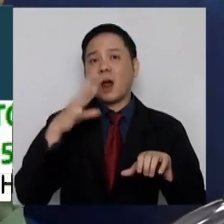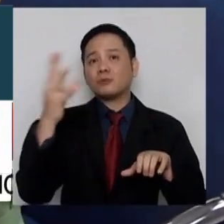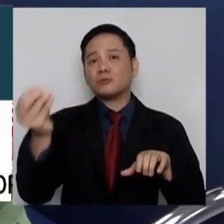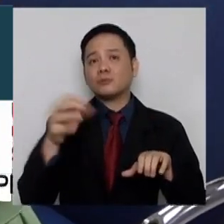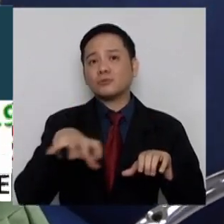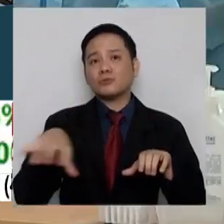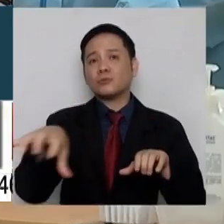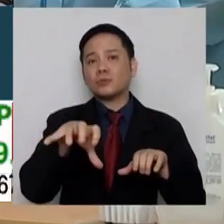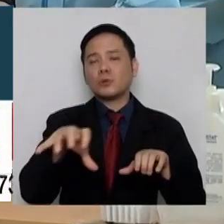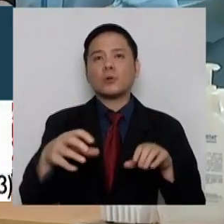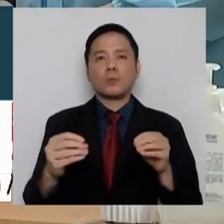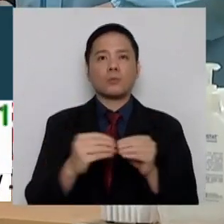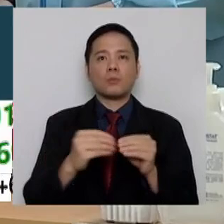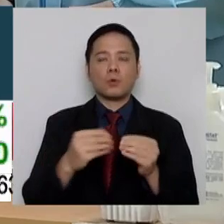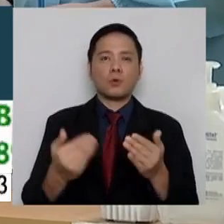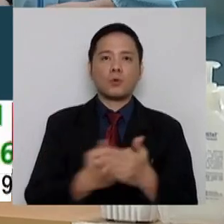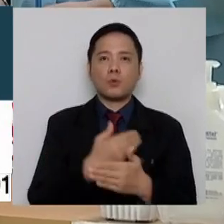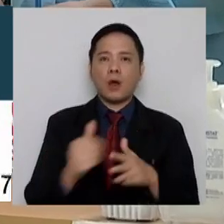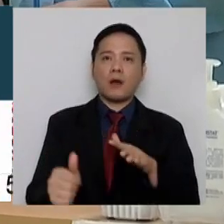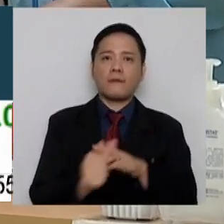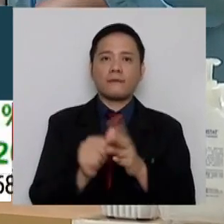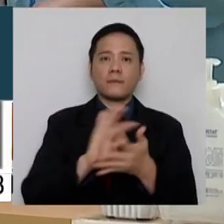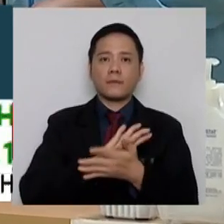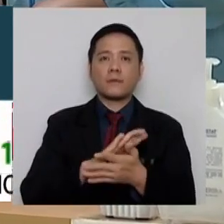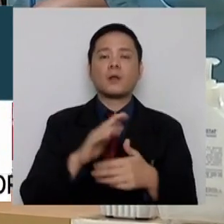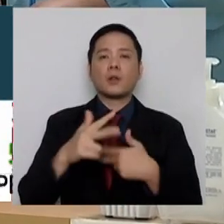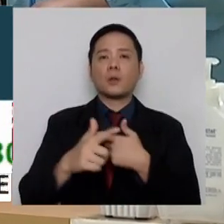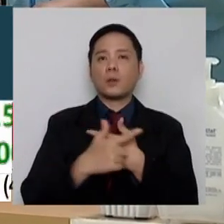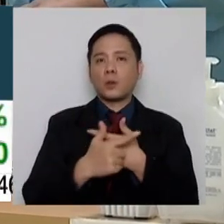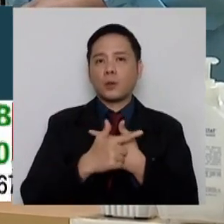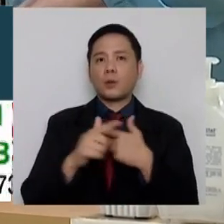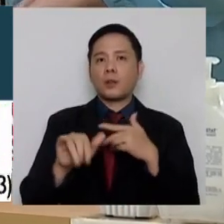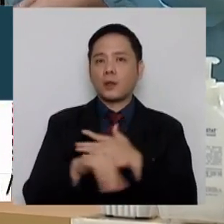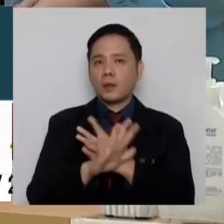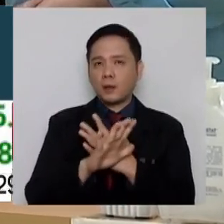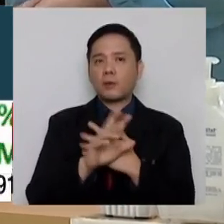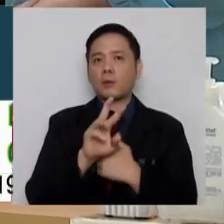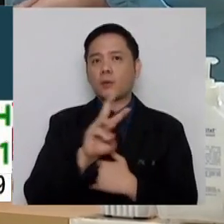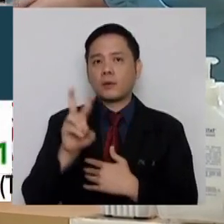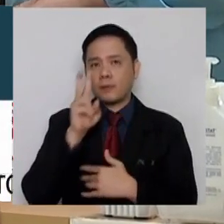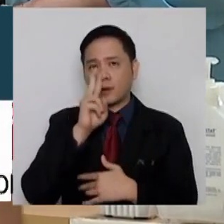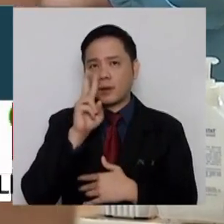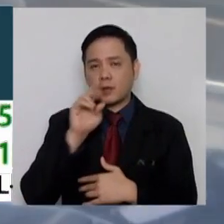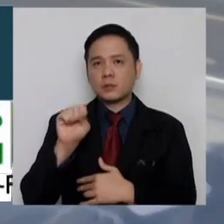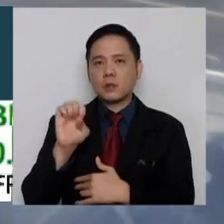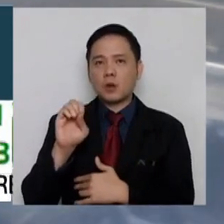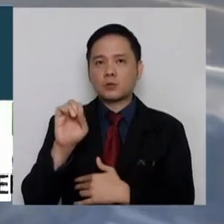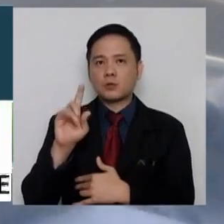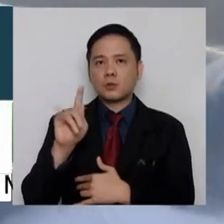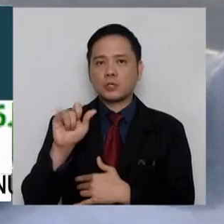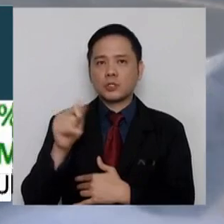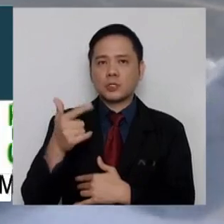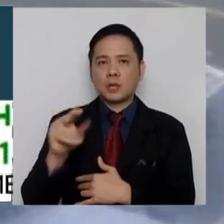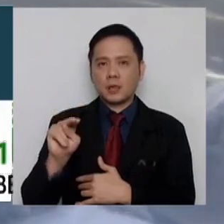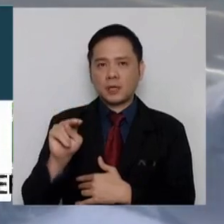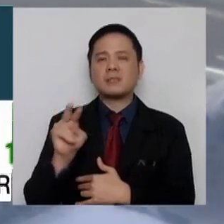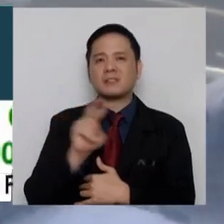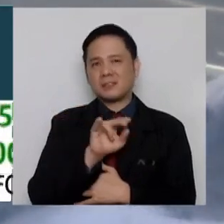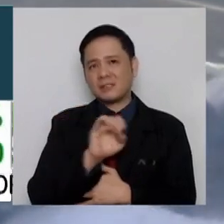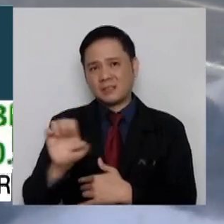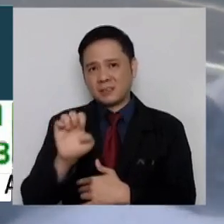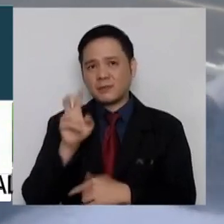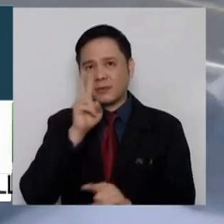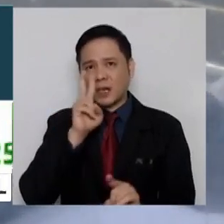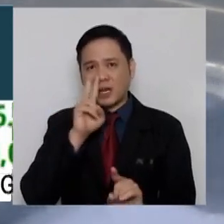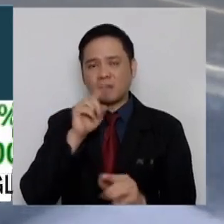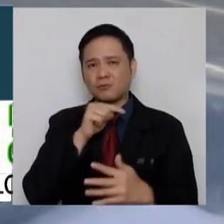of new cases, with Laguna, Davao Region, Western Visayas, Sogsiligan, and Eastern Visayas identified as the